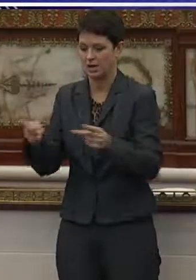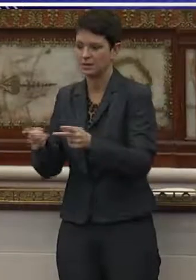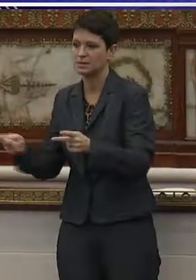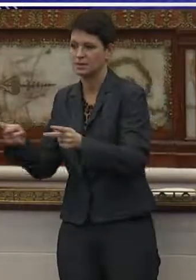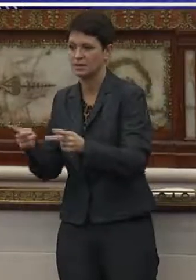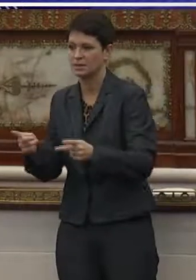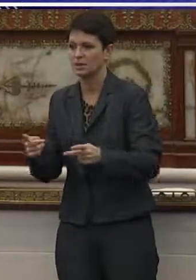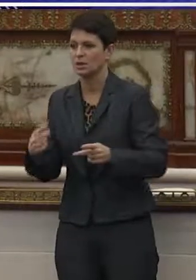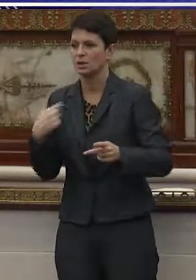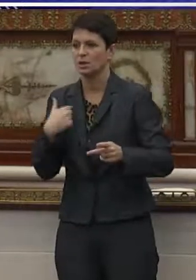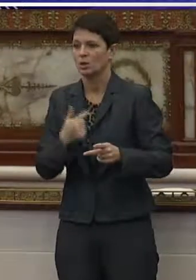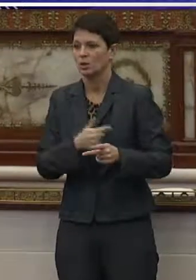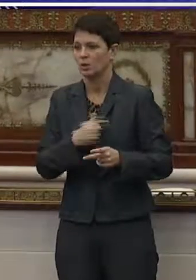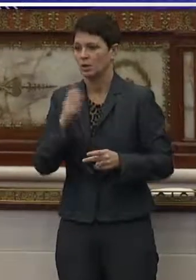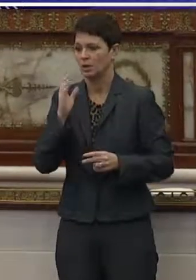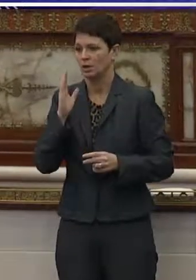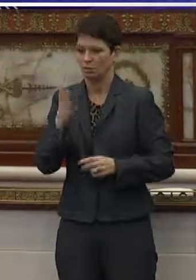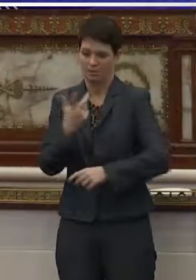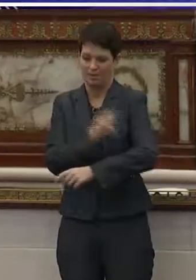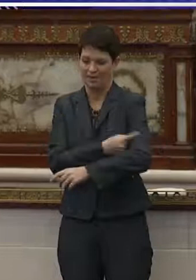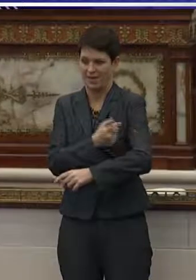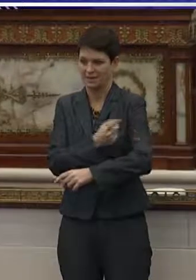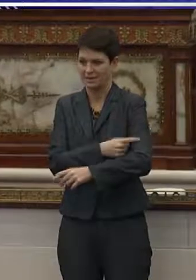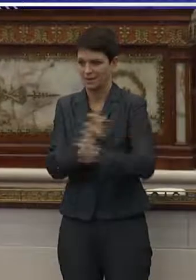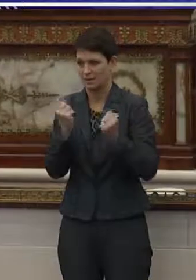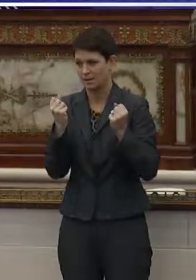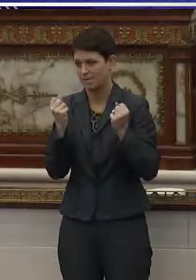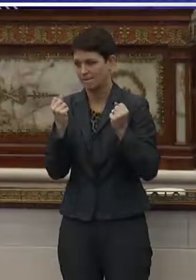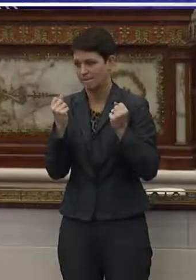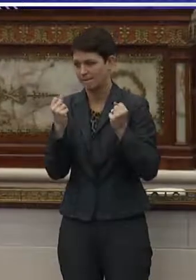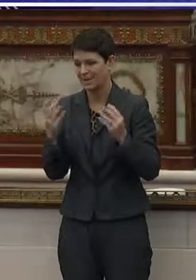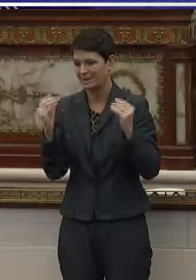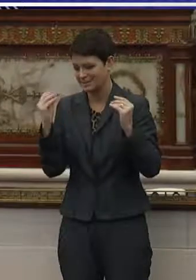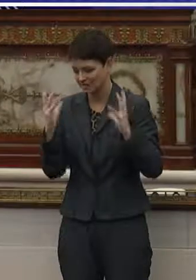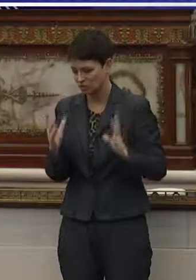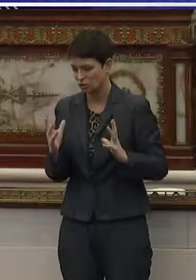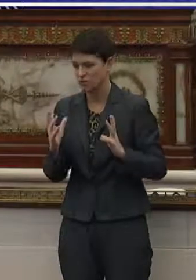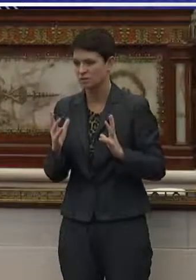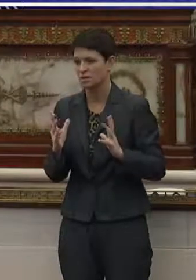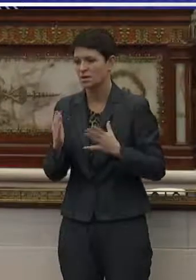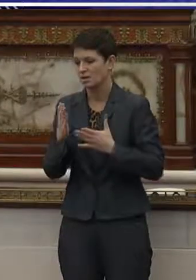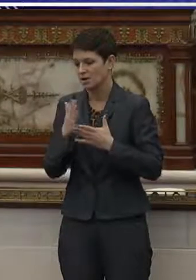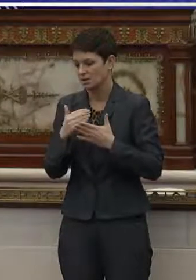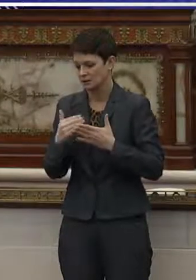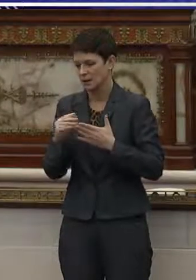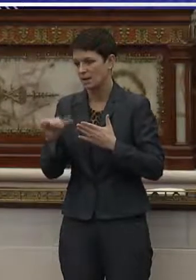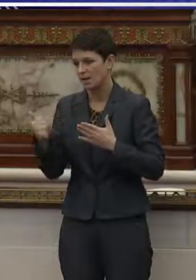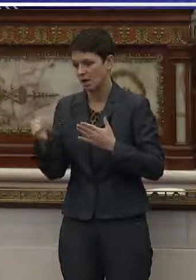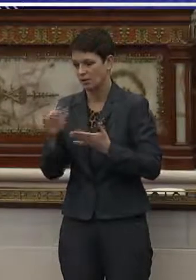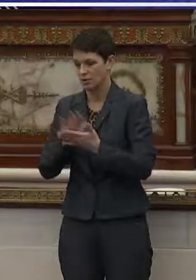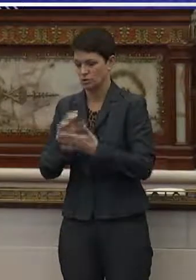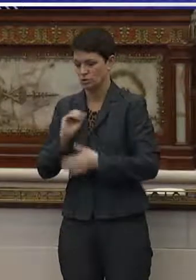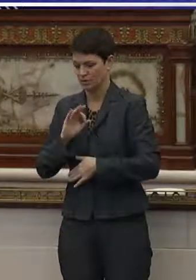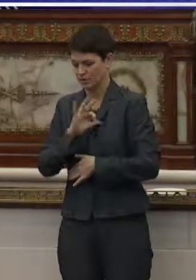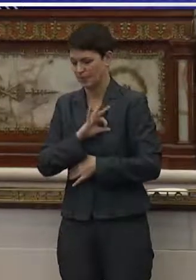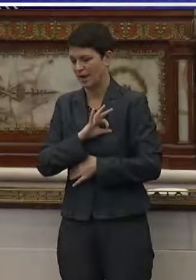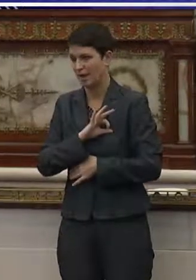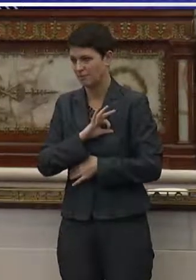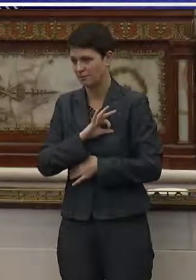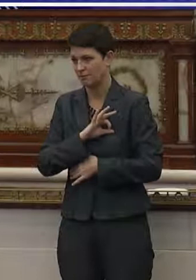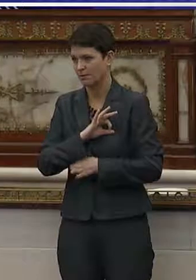and we're going to be vaccinating a number of teachers, some of whom, and other school staff, some of